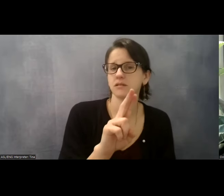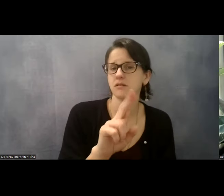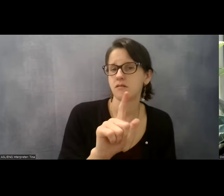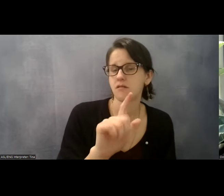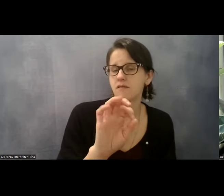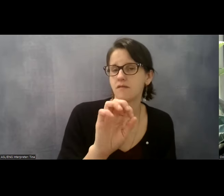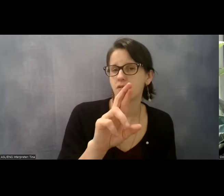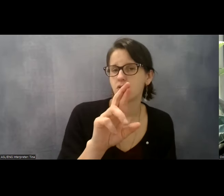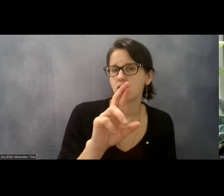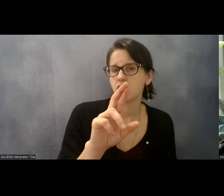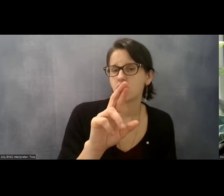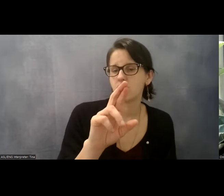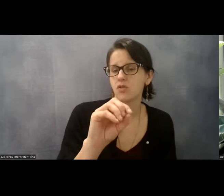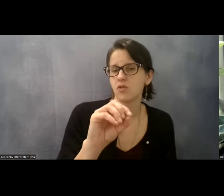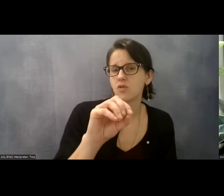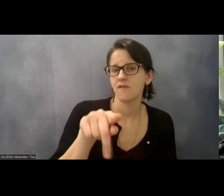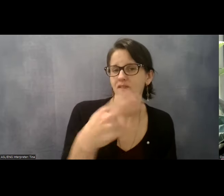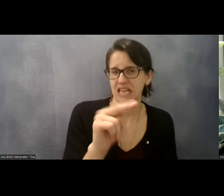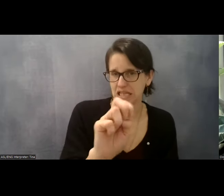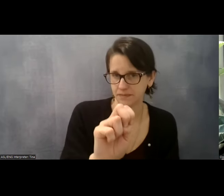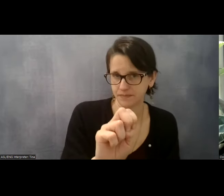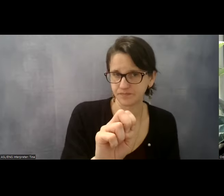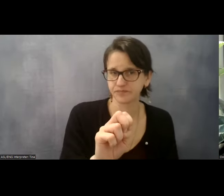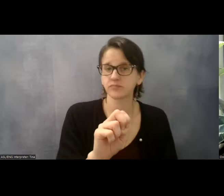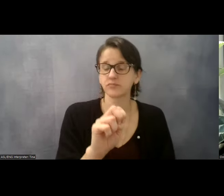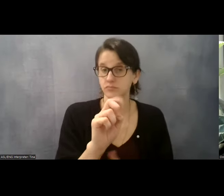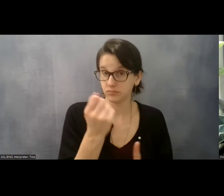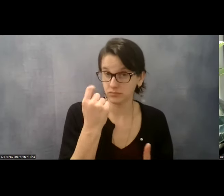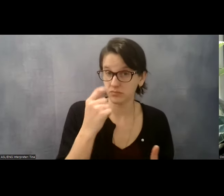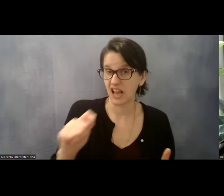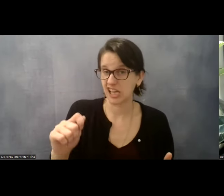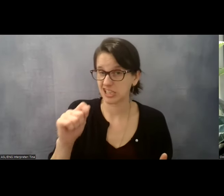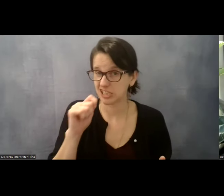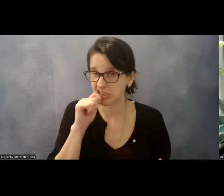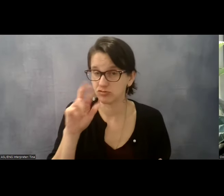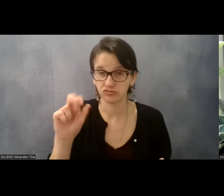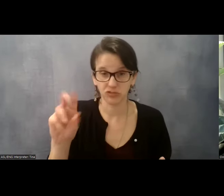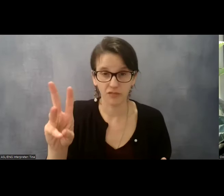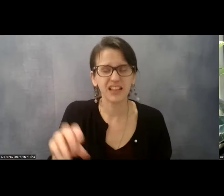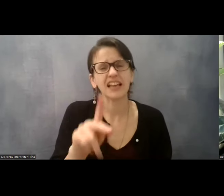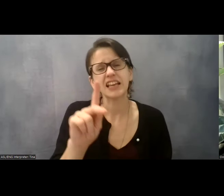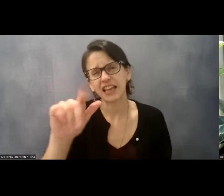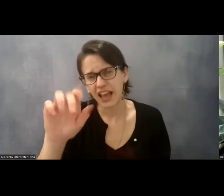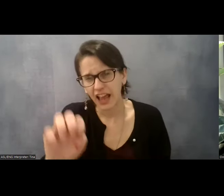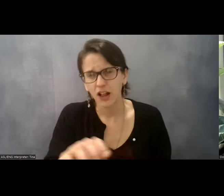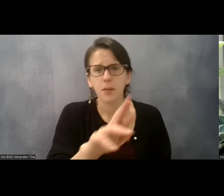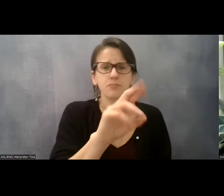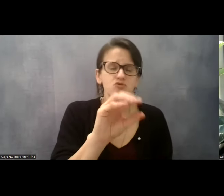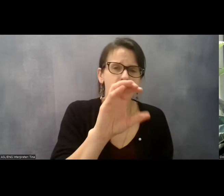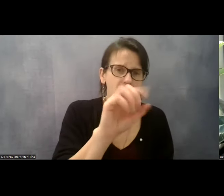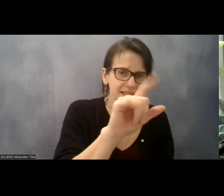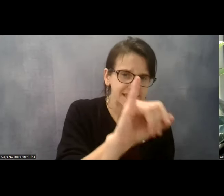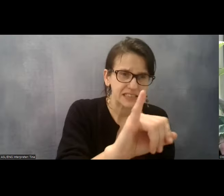it's specifically made when you chew raw cabbage. And you get it from kale and bok choy and broccoli sprouts and broccoli as